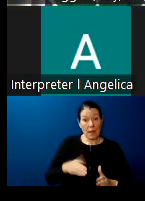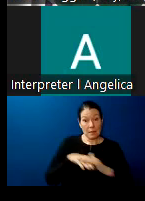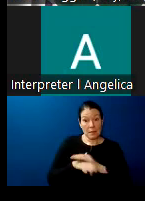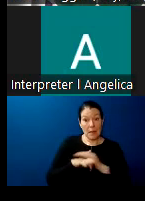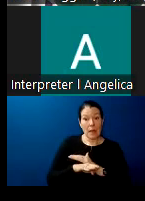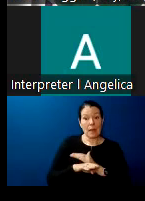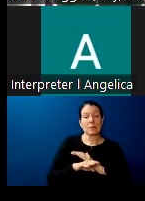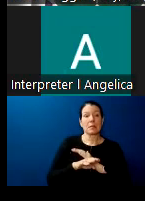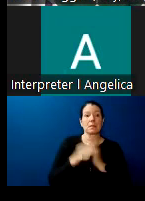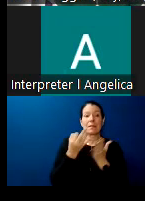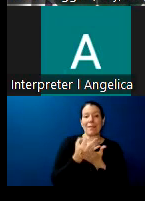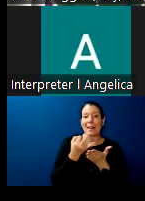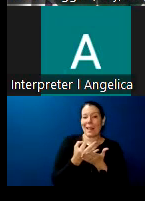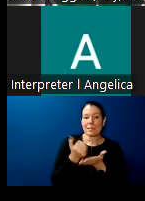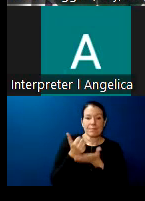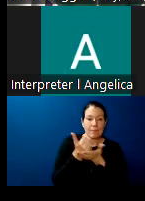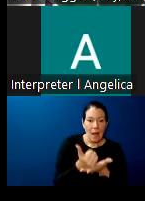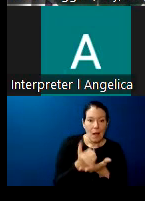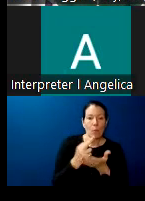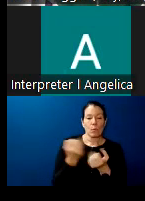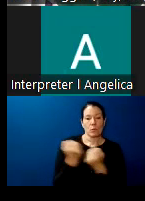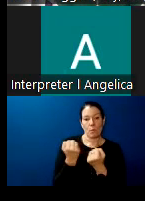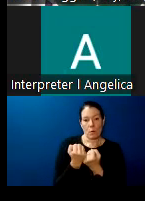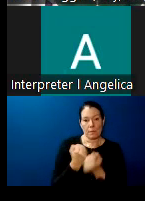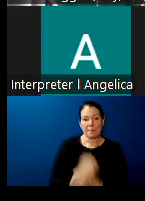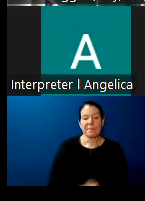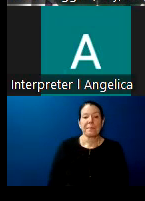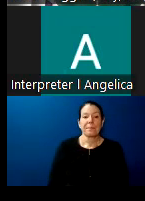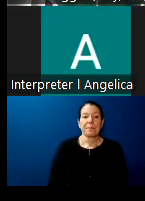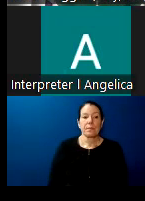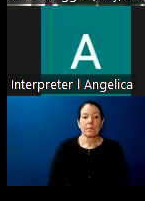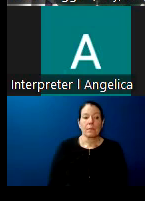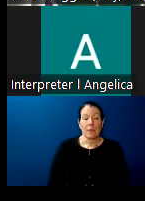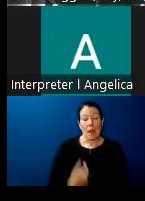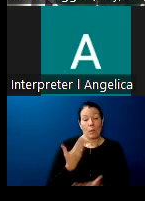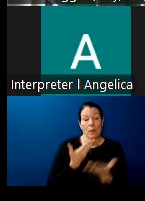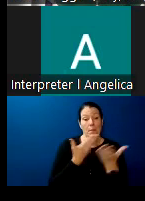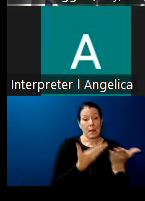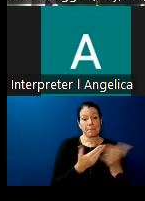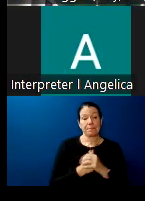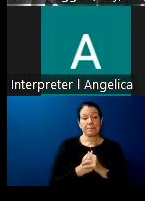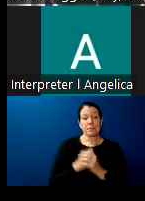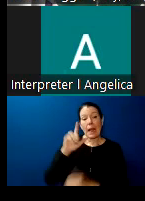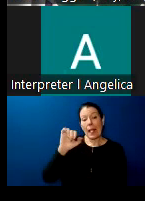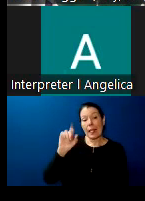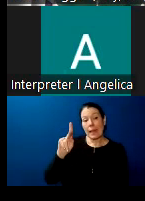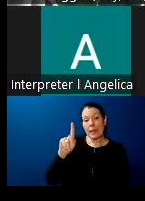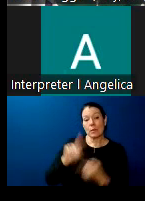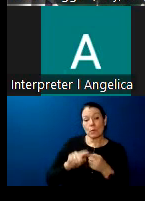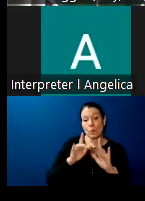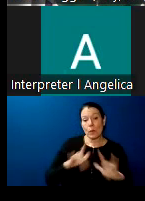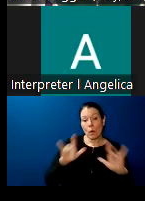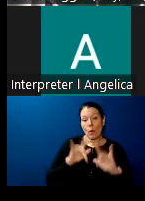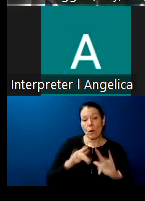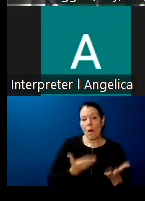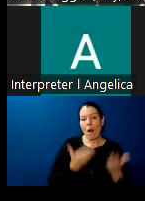of financial remedy or financial support. So I definitely recommend that. The links to those recordings will be offered in